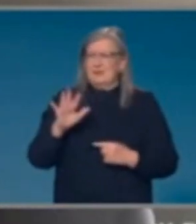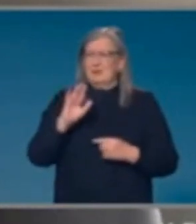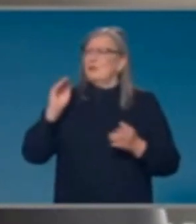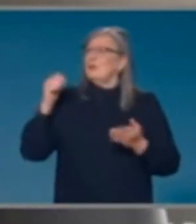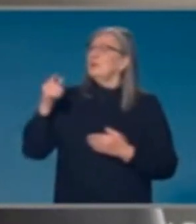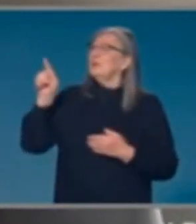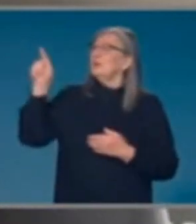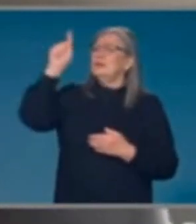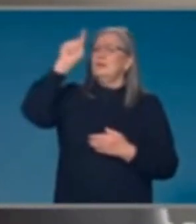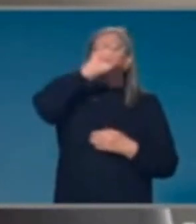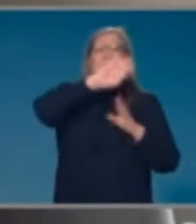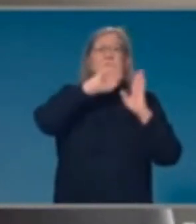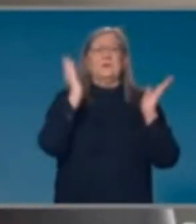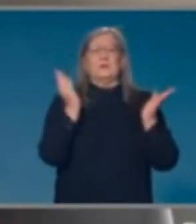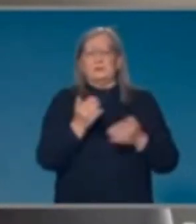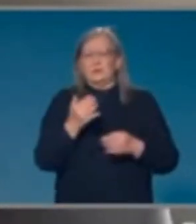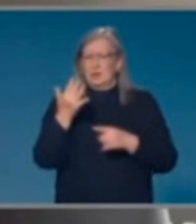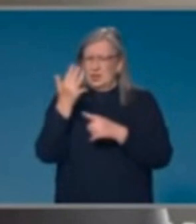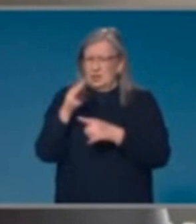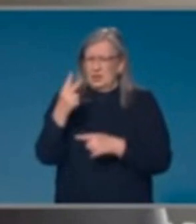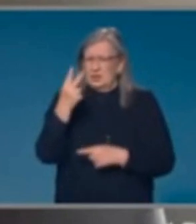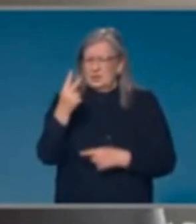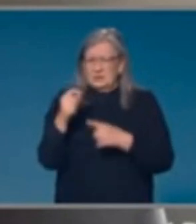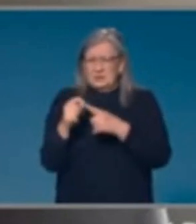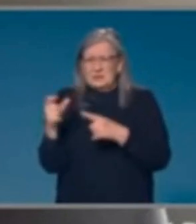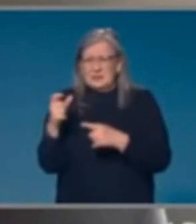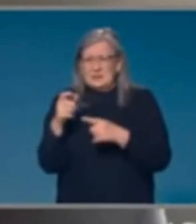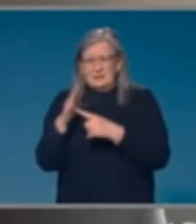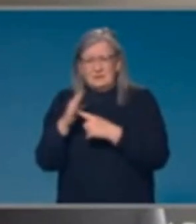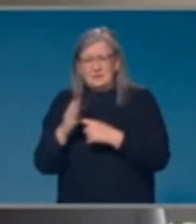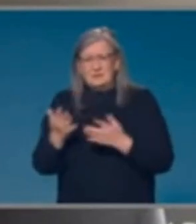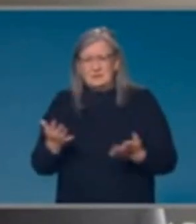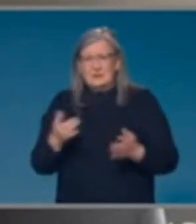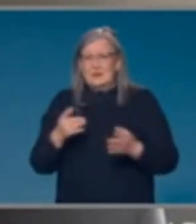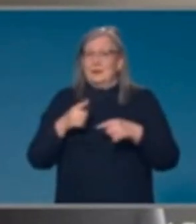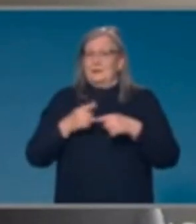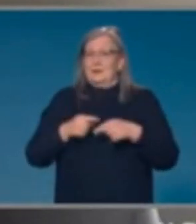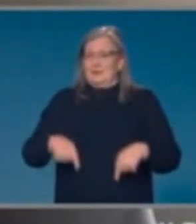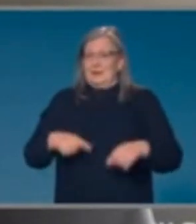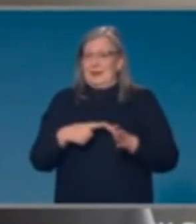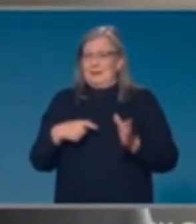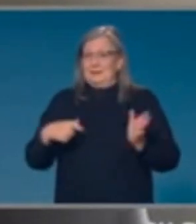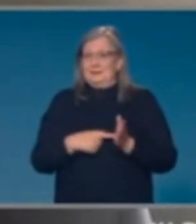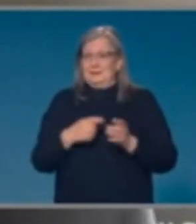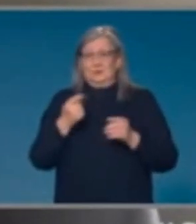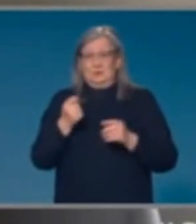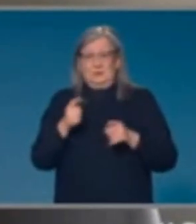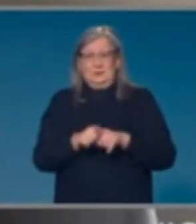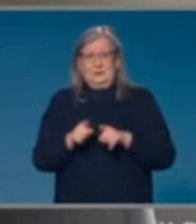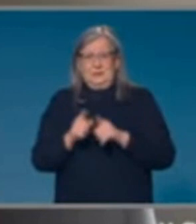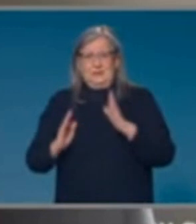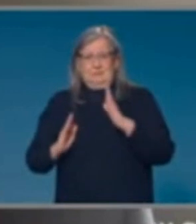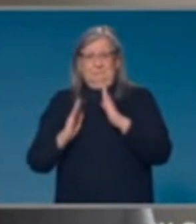mark. But also ACT will soon pass 80% second. Victoria will pass